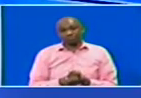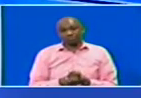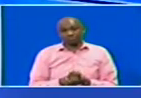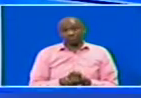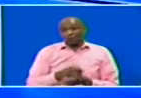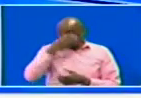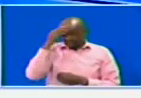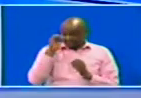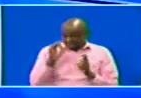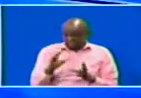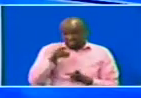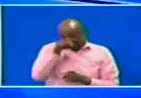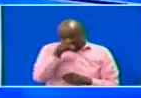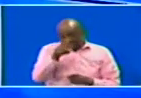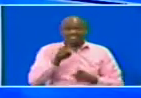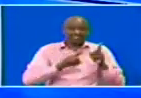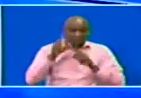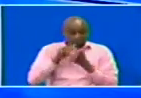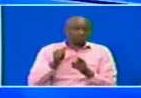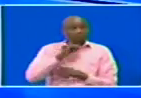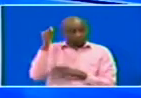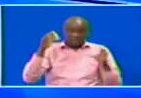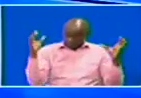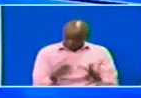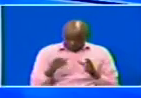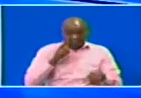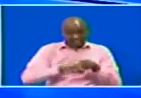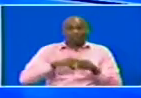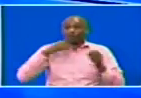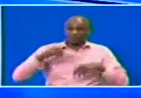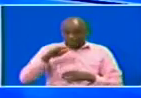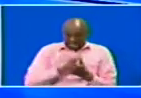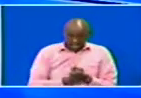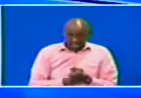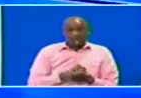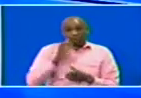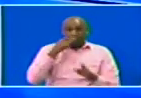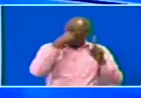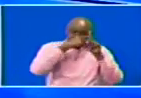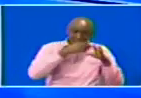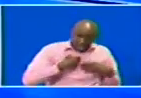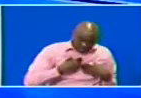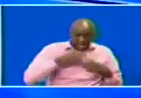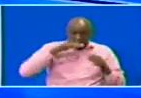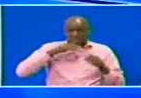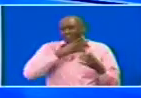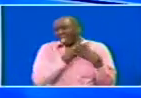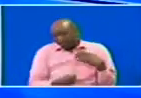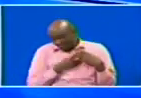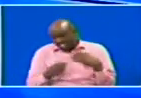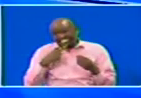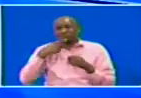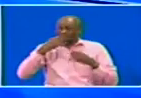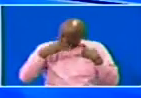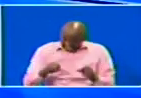Lest we forget, that is the journey for the Jubilee administration in the war on corruption. From optimism to now frustration to saying he has done